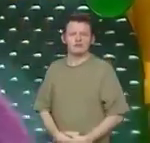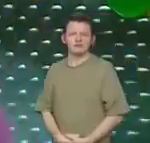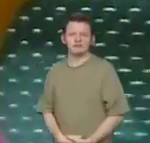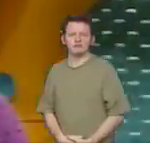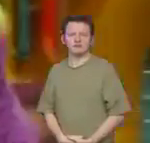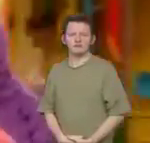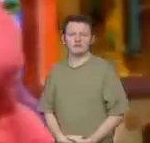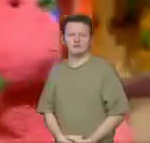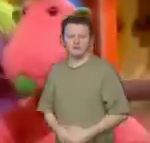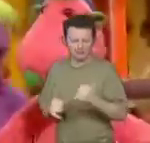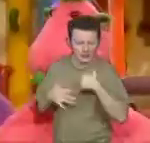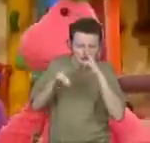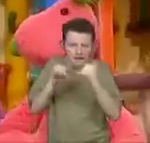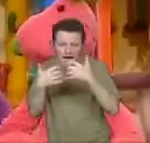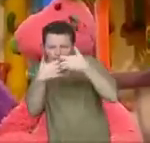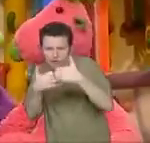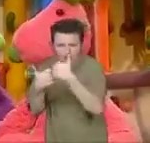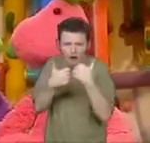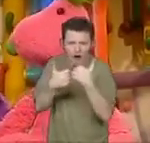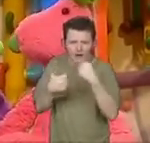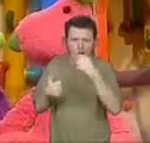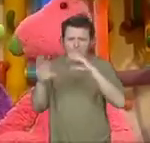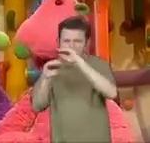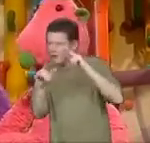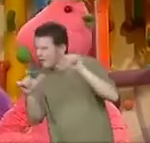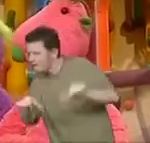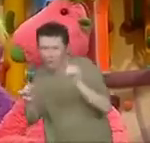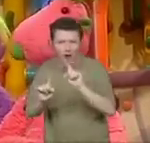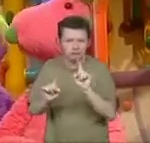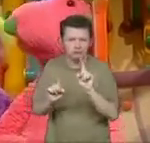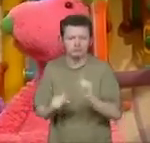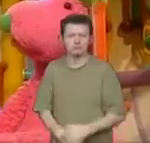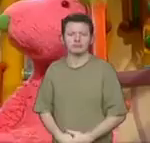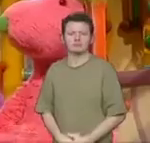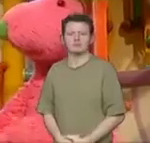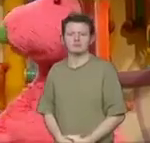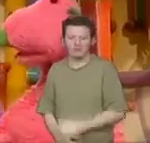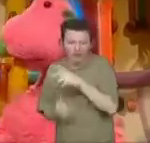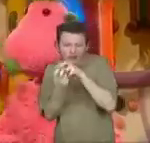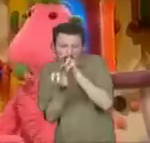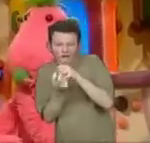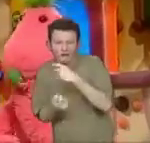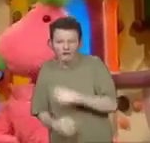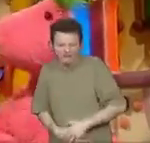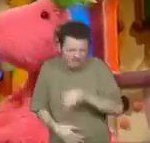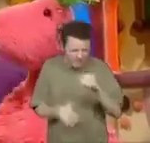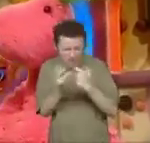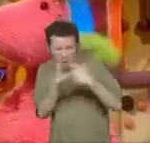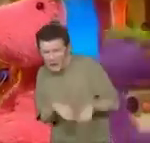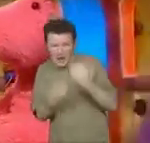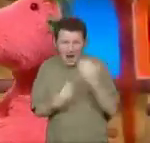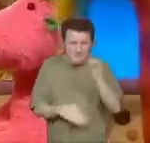Right. I think I'll go and check the engine, see if the motorettes are all right. Wake up, Groove!